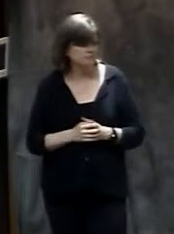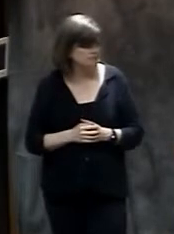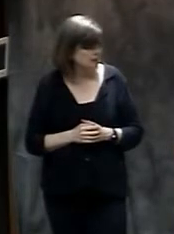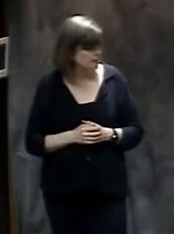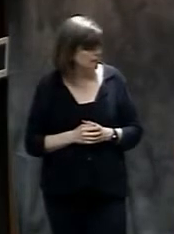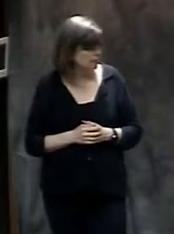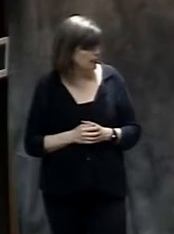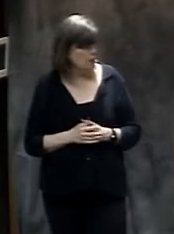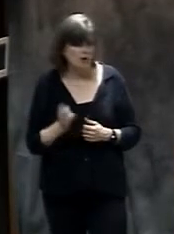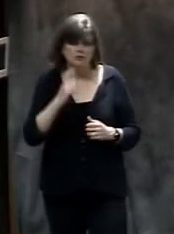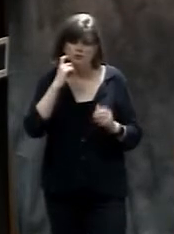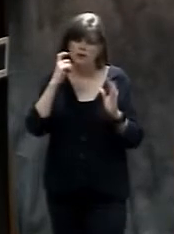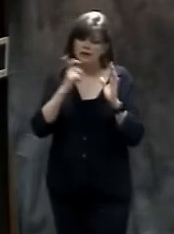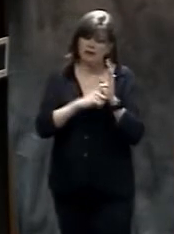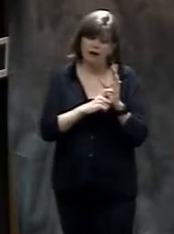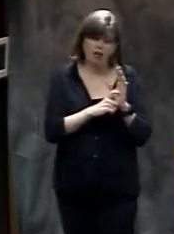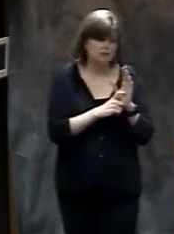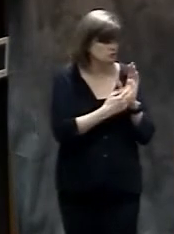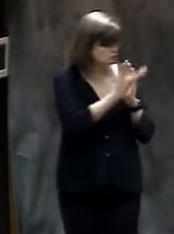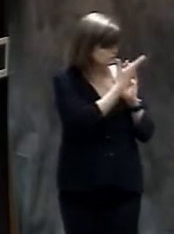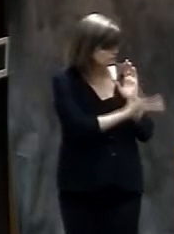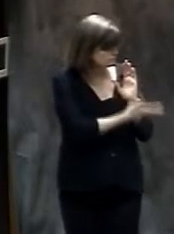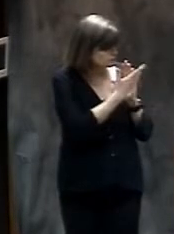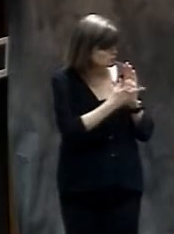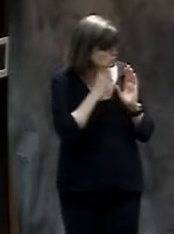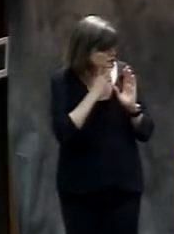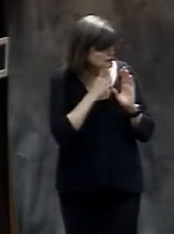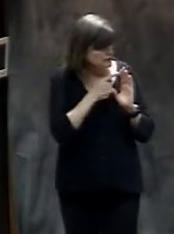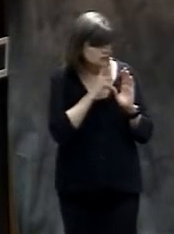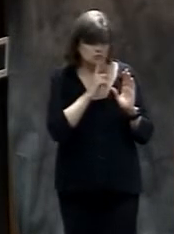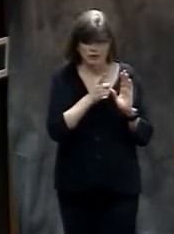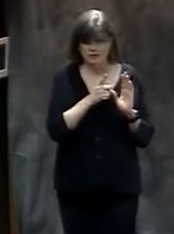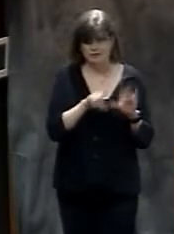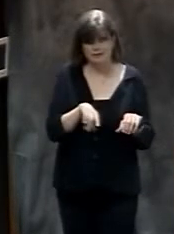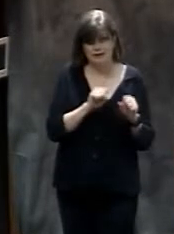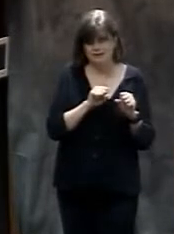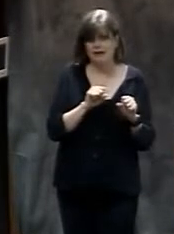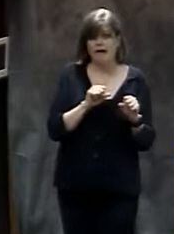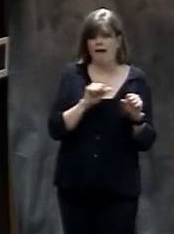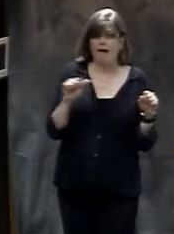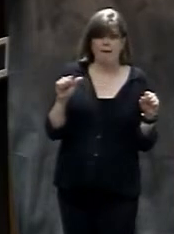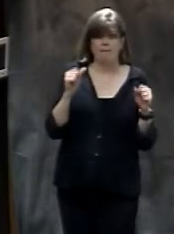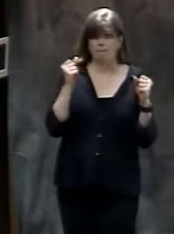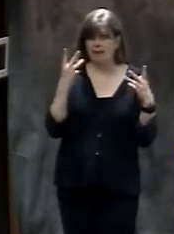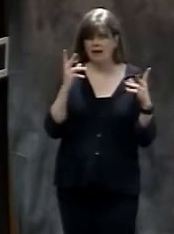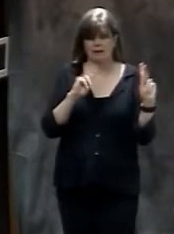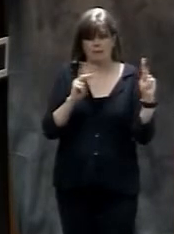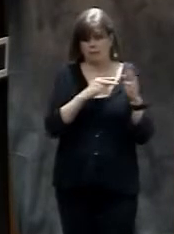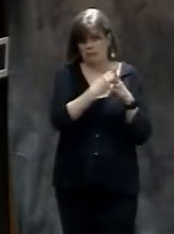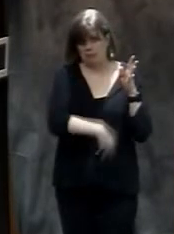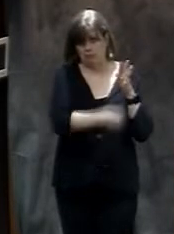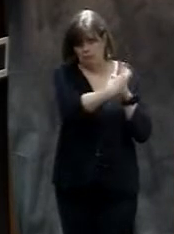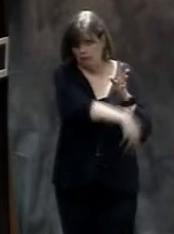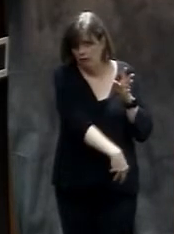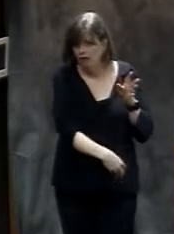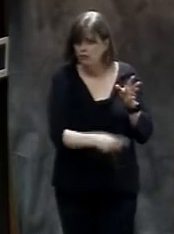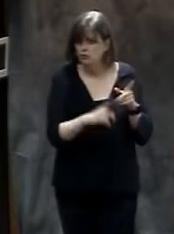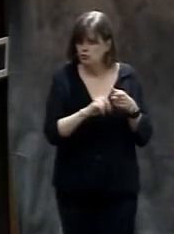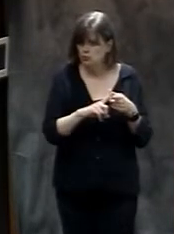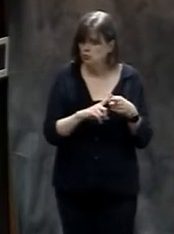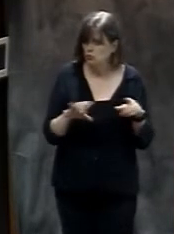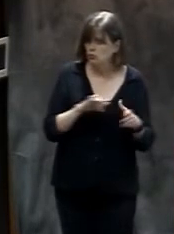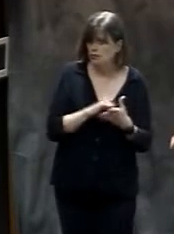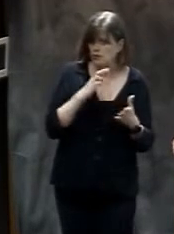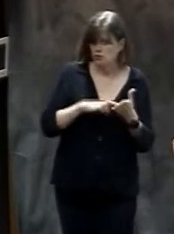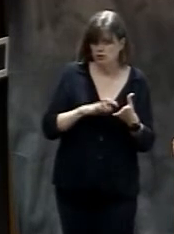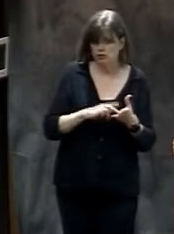put up this acknowledgement page. As you can see, this is really, it takes a village to do this. This is not just something that Andy and I can do alone. We do a